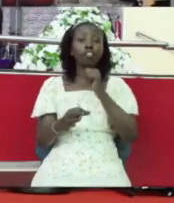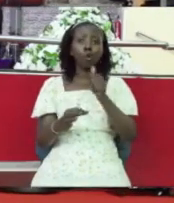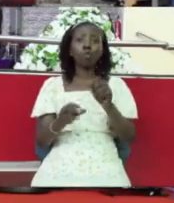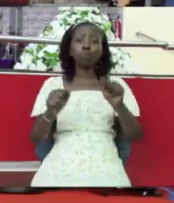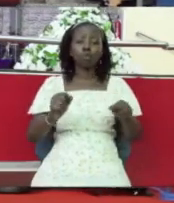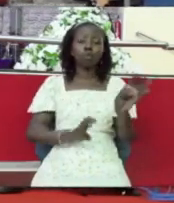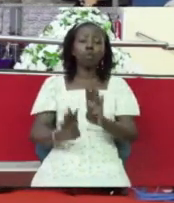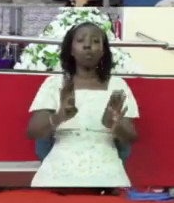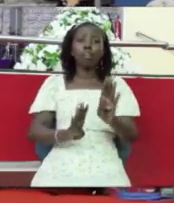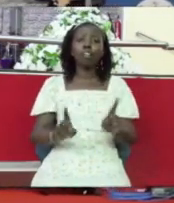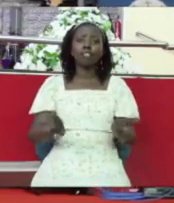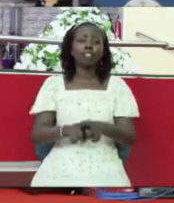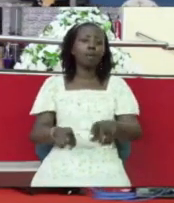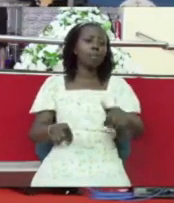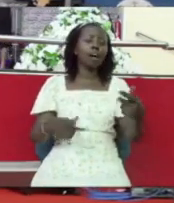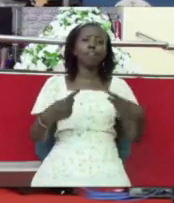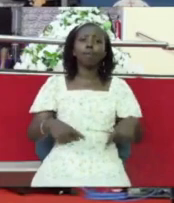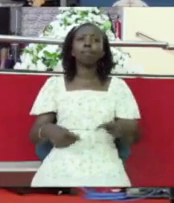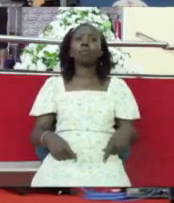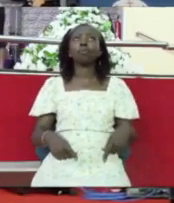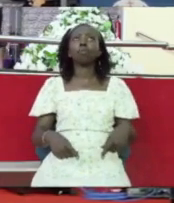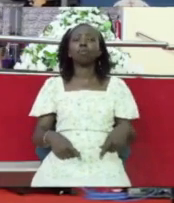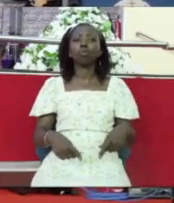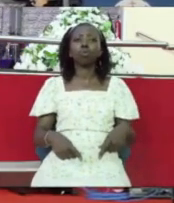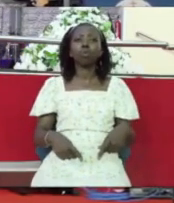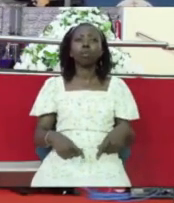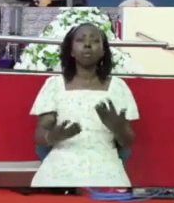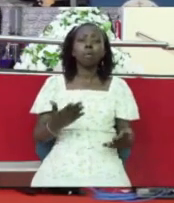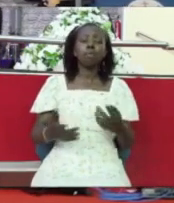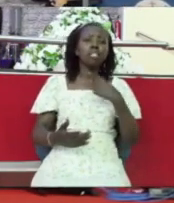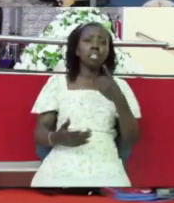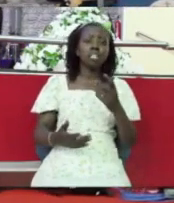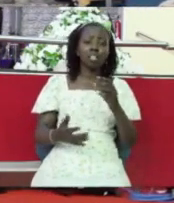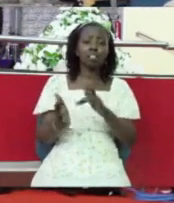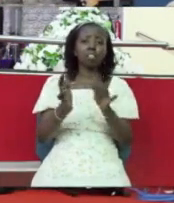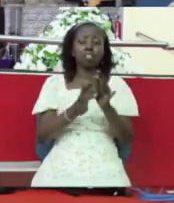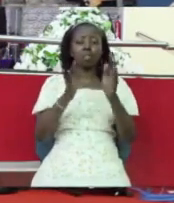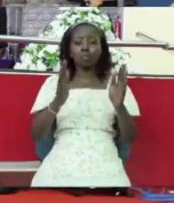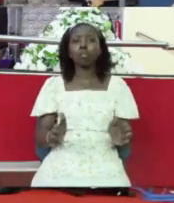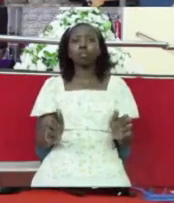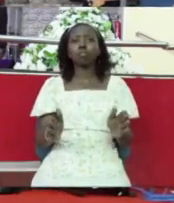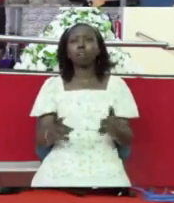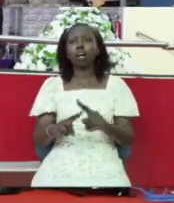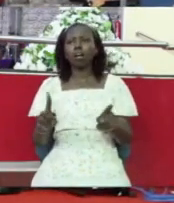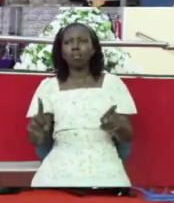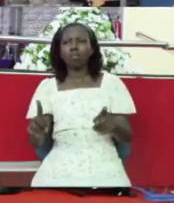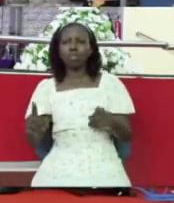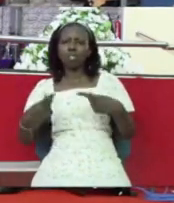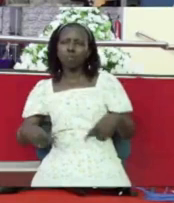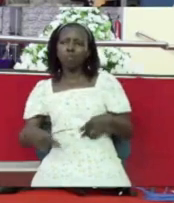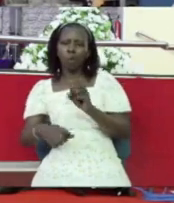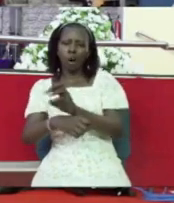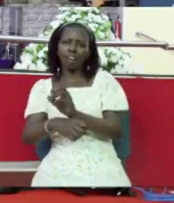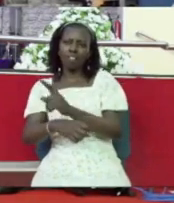kama mtu mwingine yote pale kule nje. You will claim to be a Christian. Utaweza kusema mimi ni Mkristo. But the people will give you a feedback. Lakini